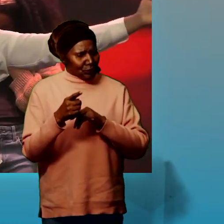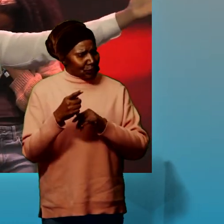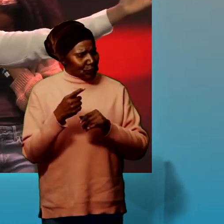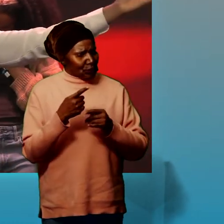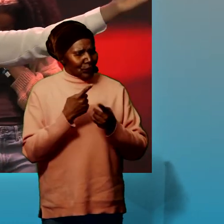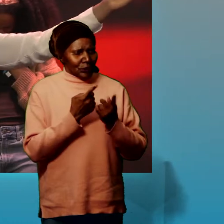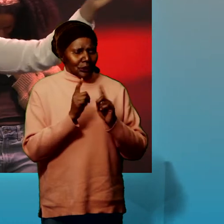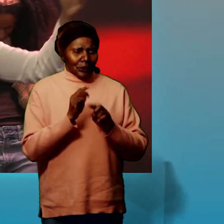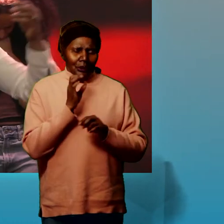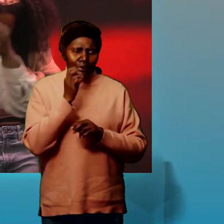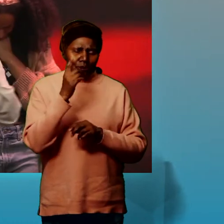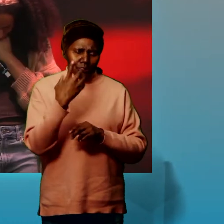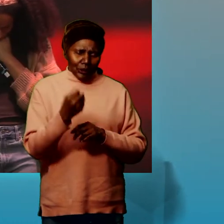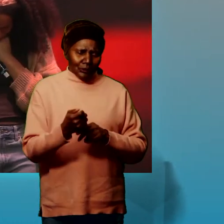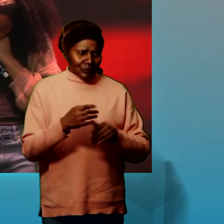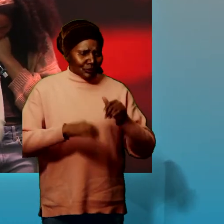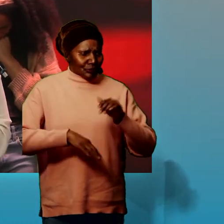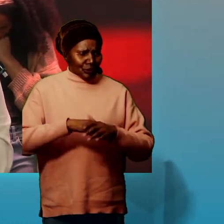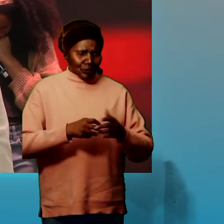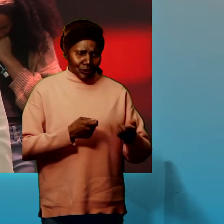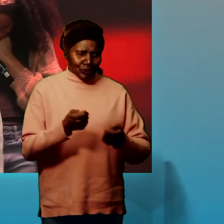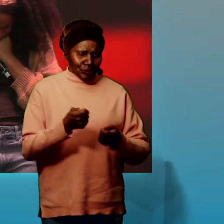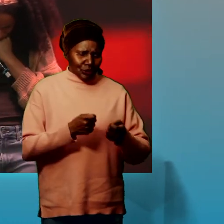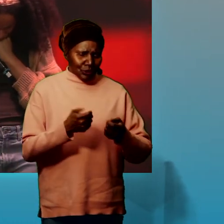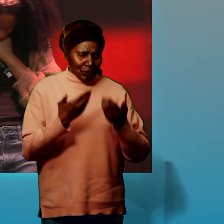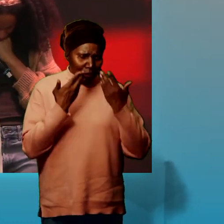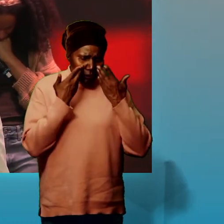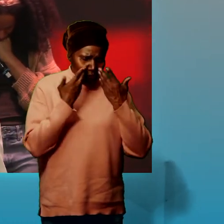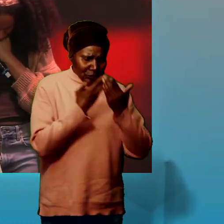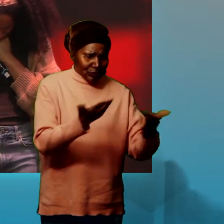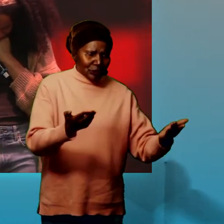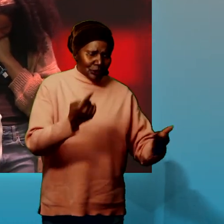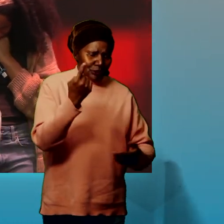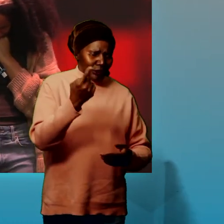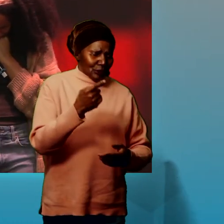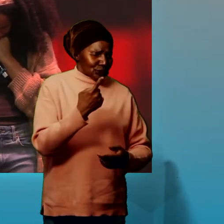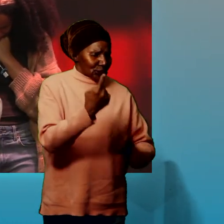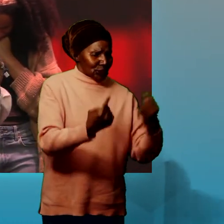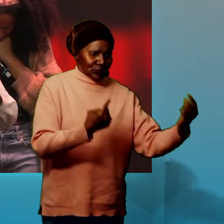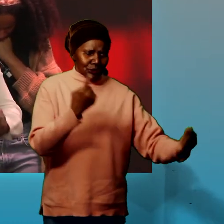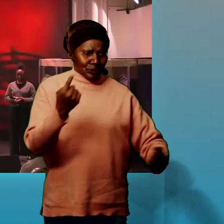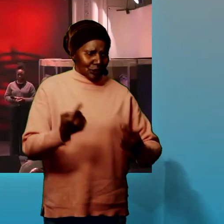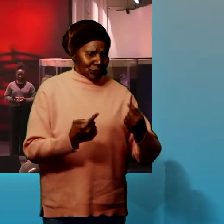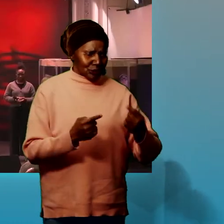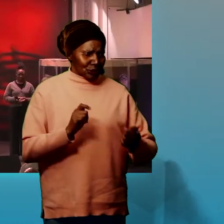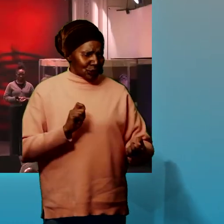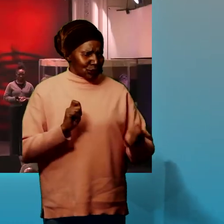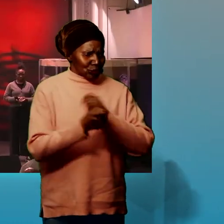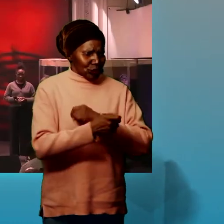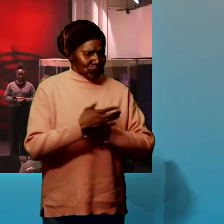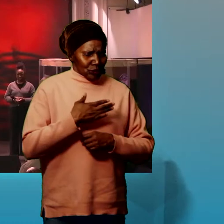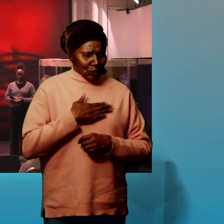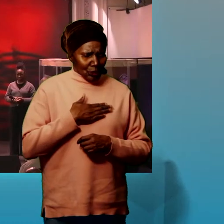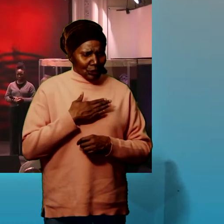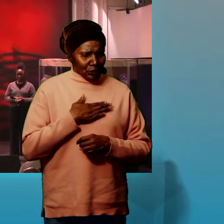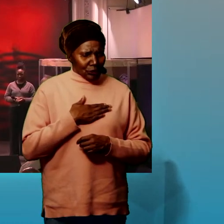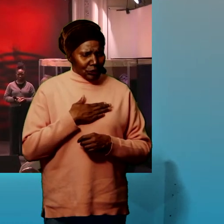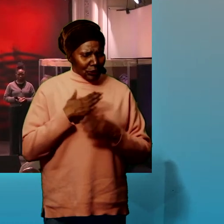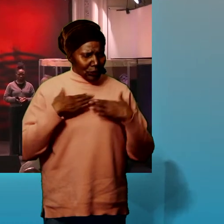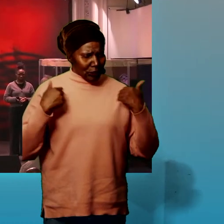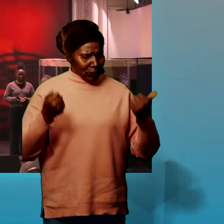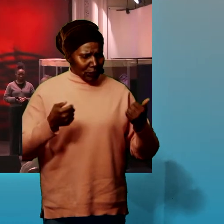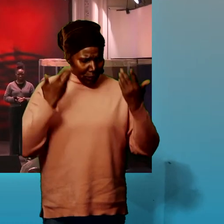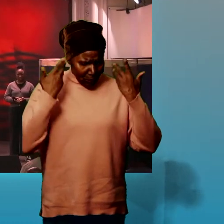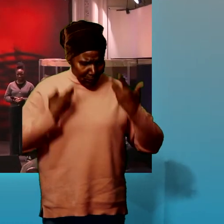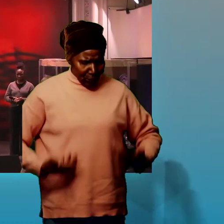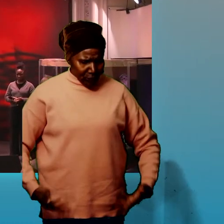way? Lord, would you bring that revelation to each of your people? Lord, would you change those hearts? Will you heal those bodies,